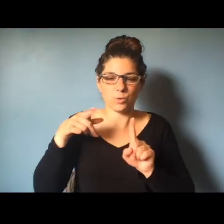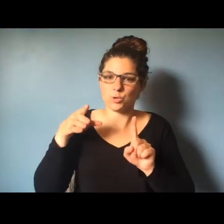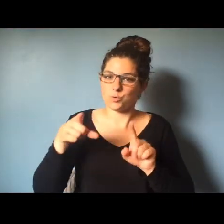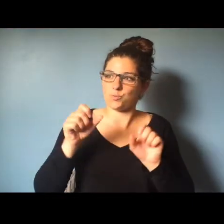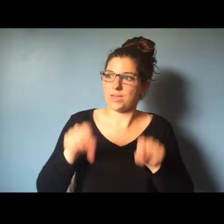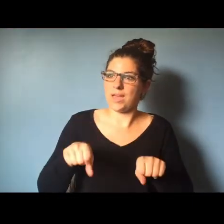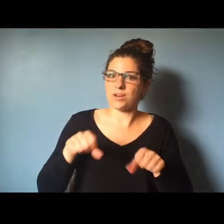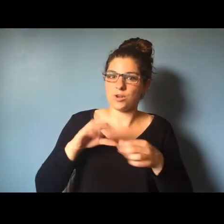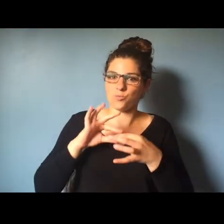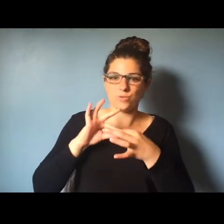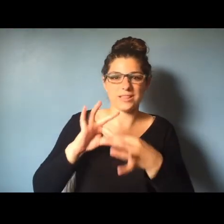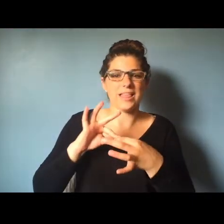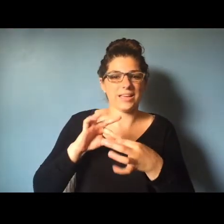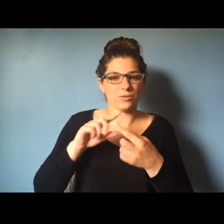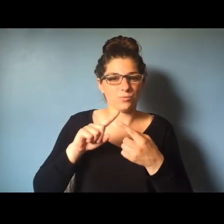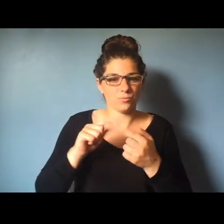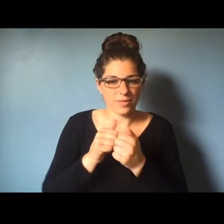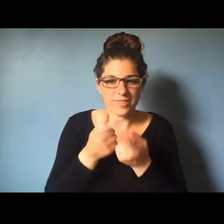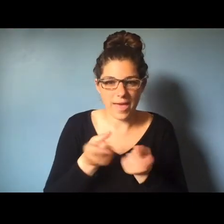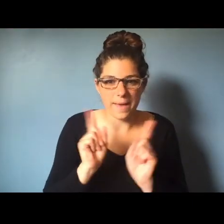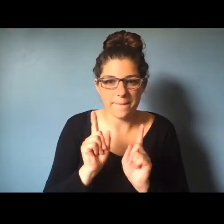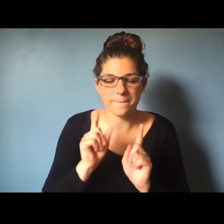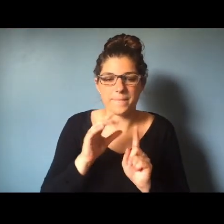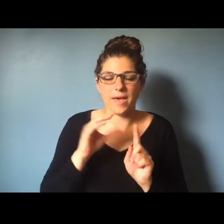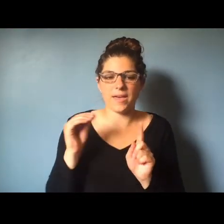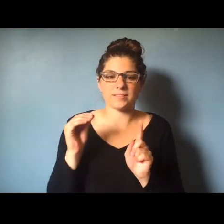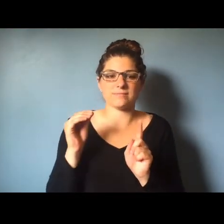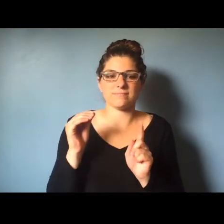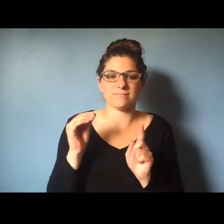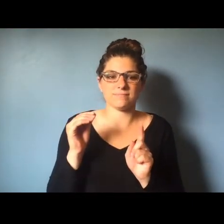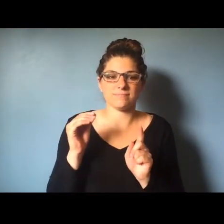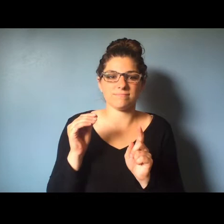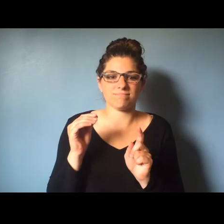can kind of relate to them, and